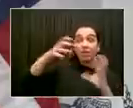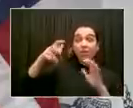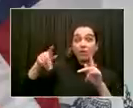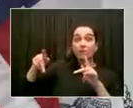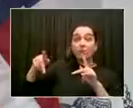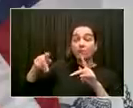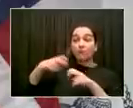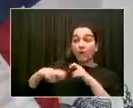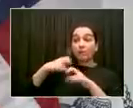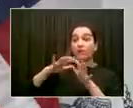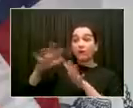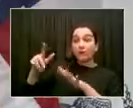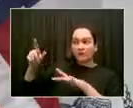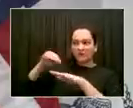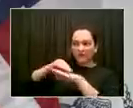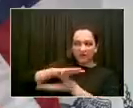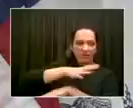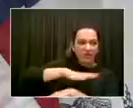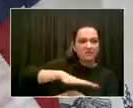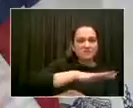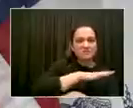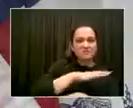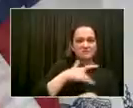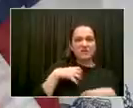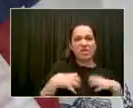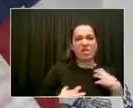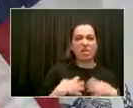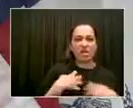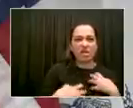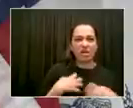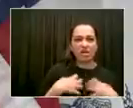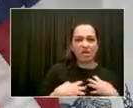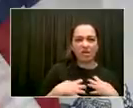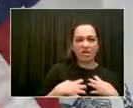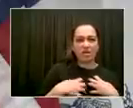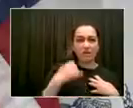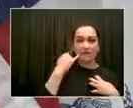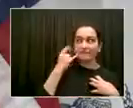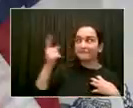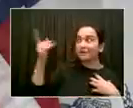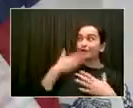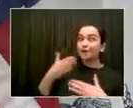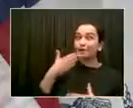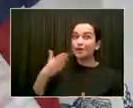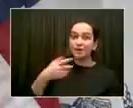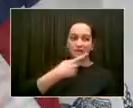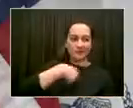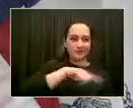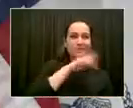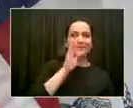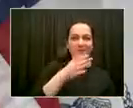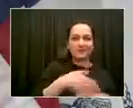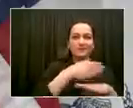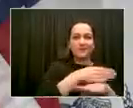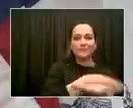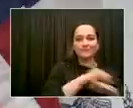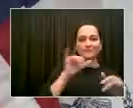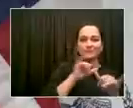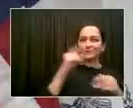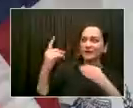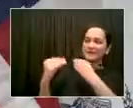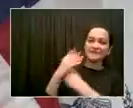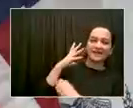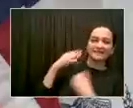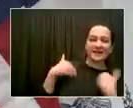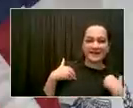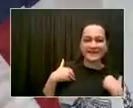lose because we don't get the help we need. Back in 2015, I talked about the fact that, you know, a